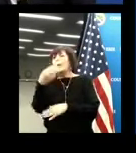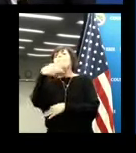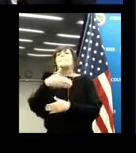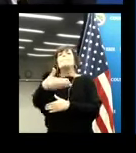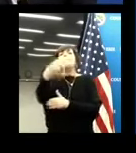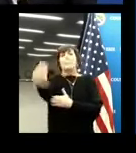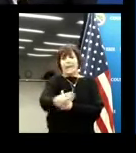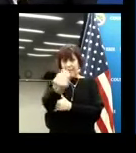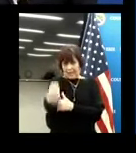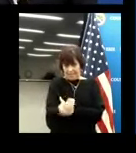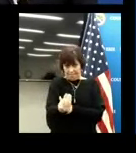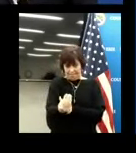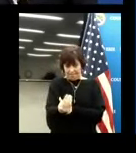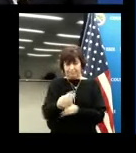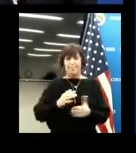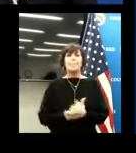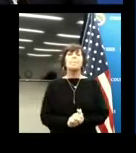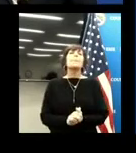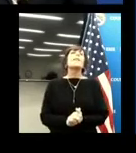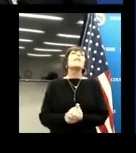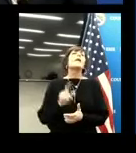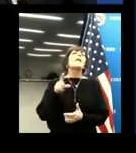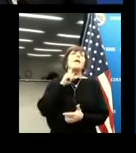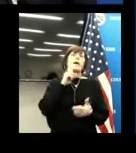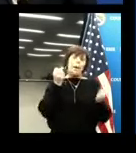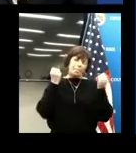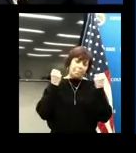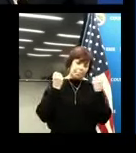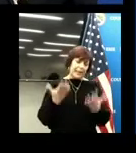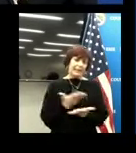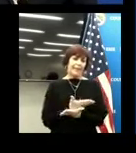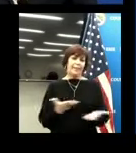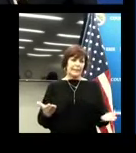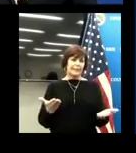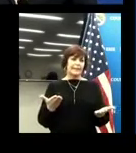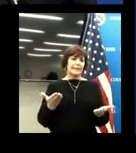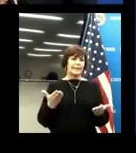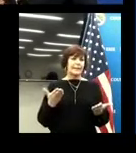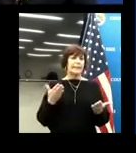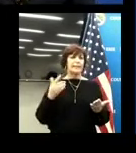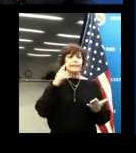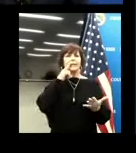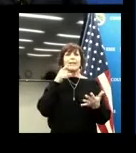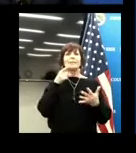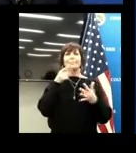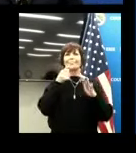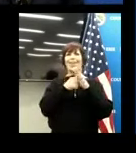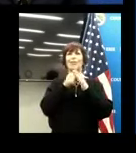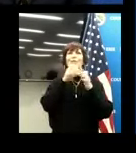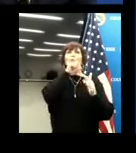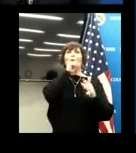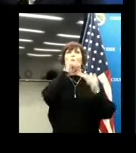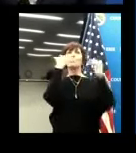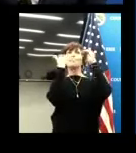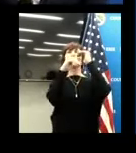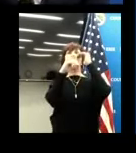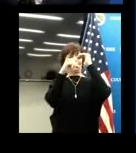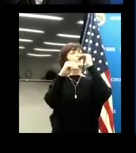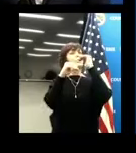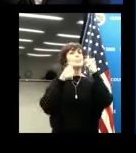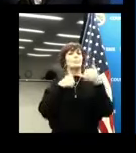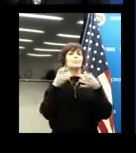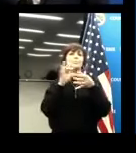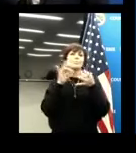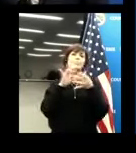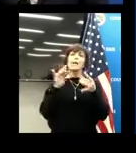the next school week. Now, there are a lot of things that are covered by the orange and yellow zone restrictions. We've talked a lot about the